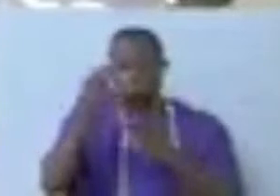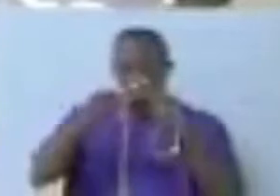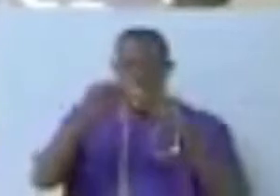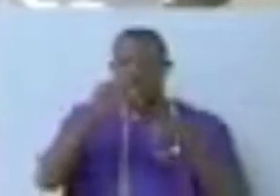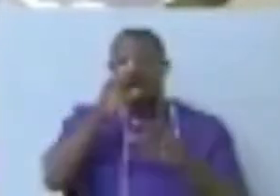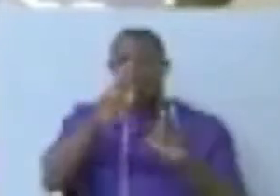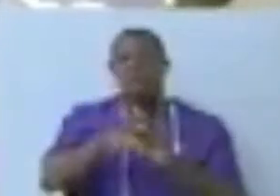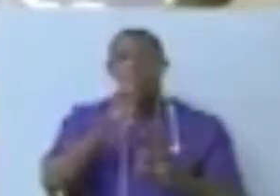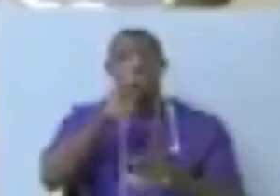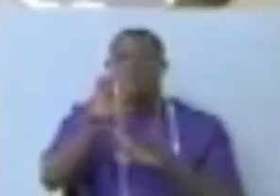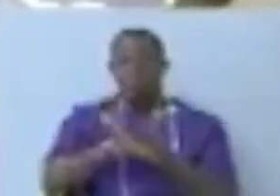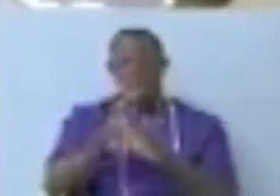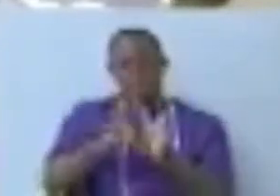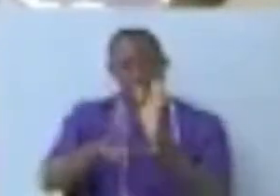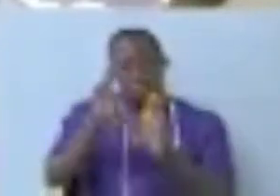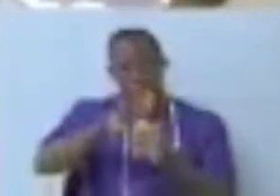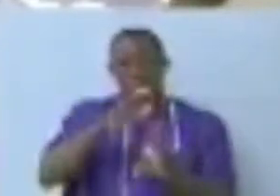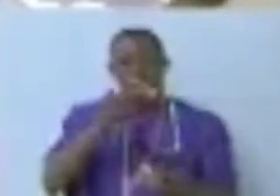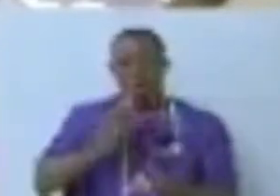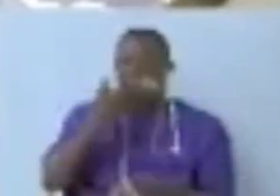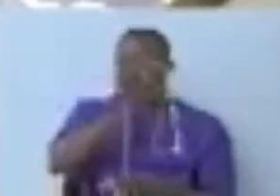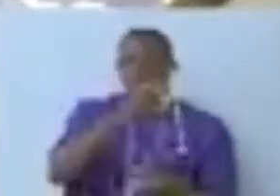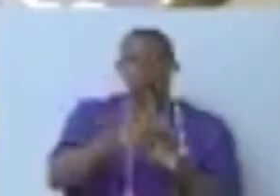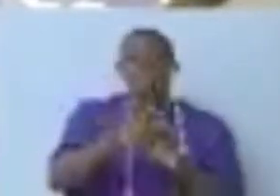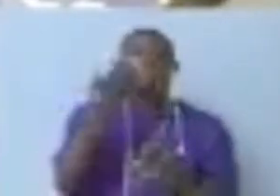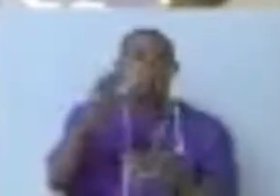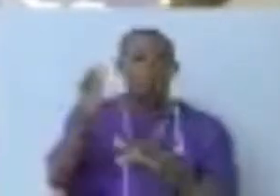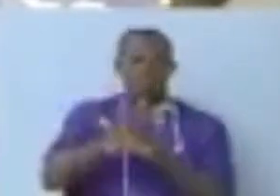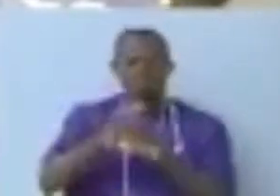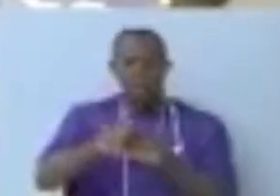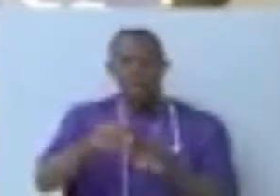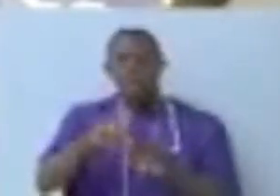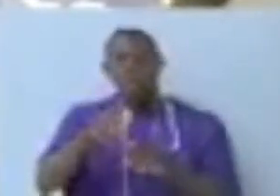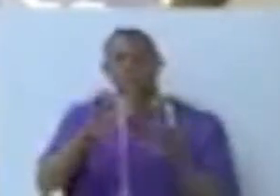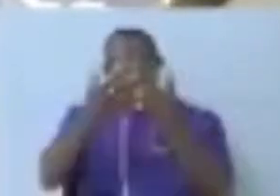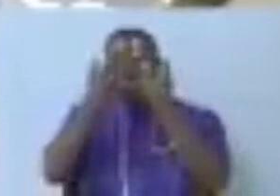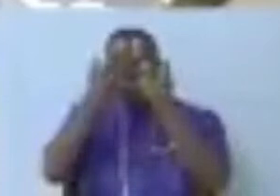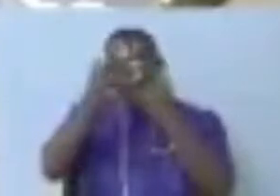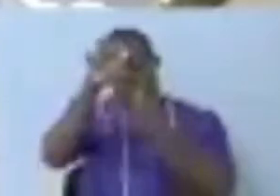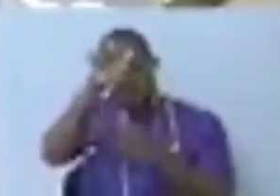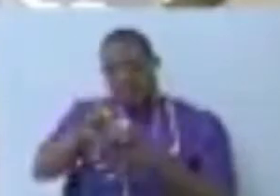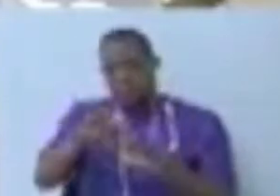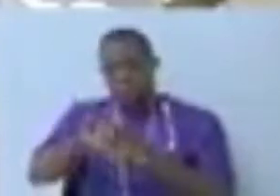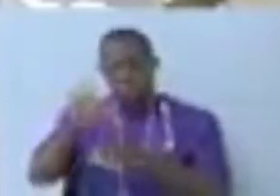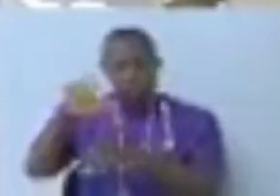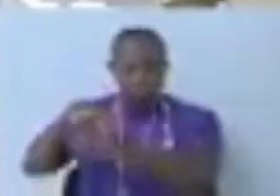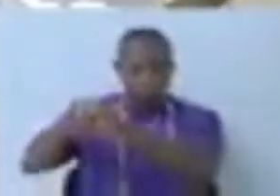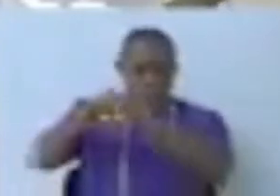reportedly present when the prisoners were dragged out of their cells to be killed,